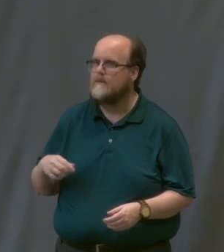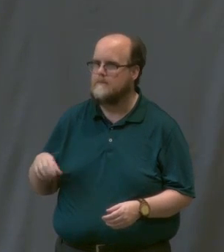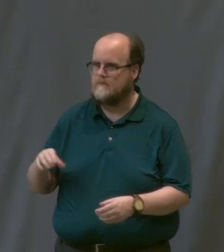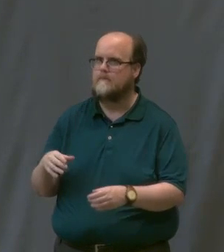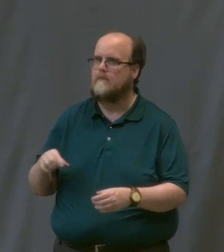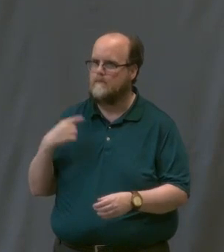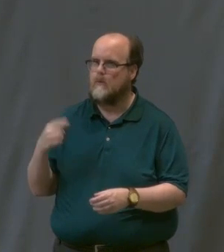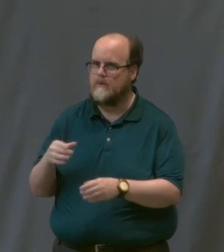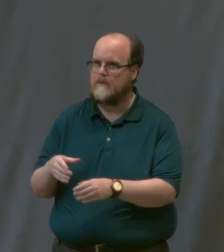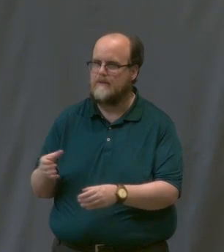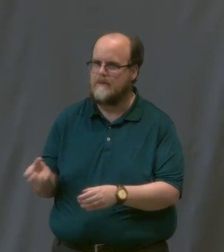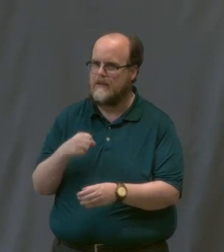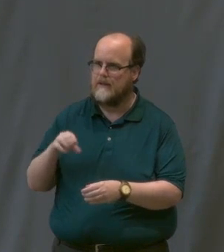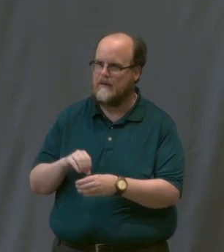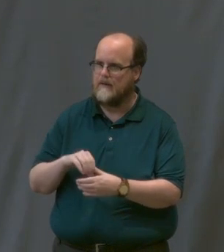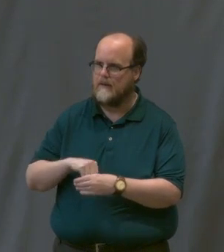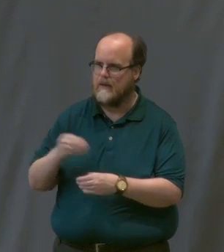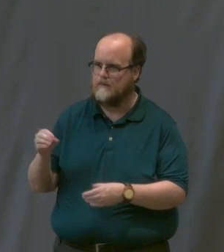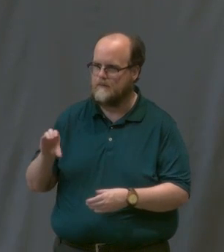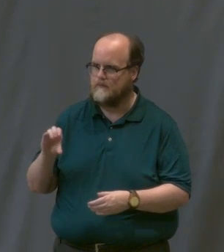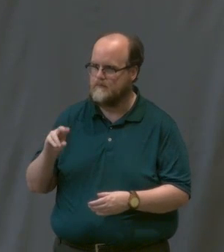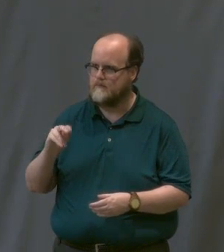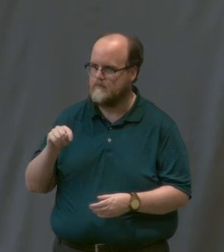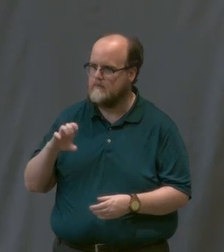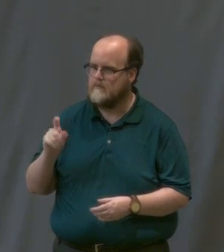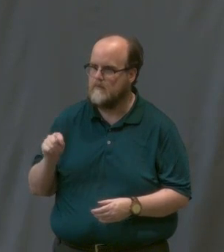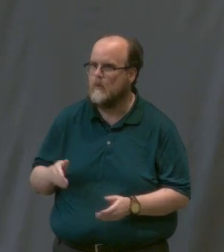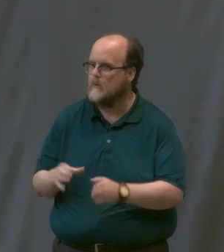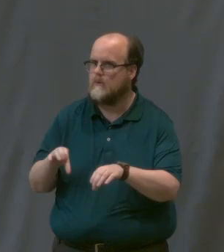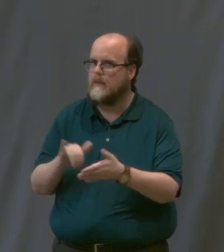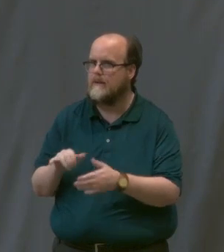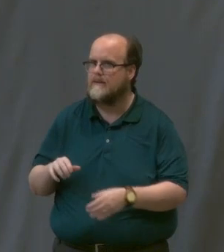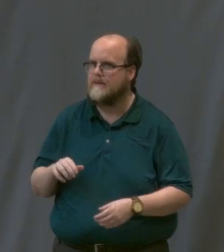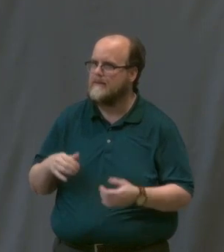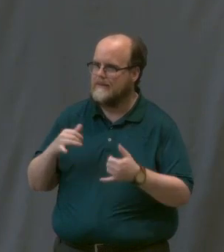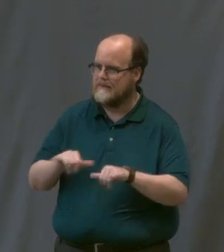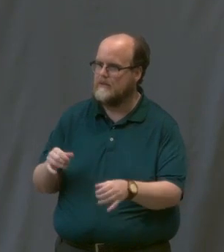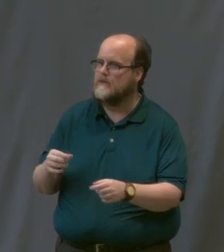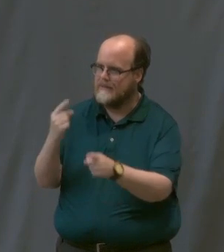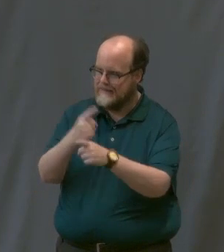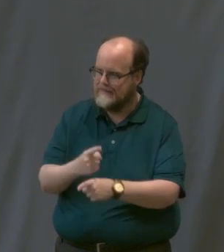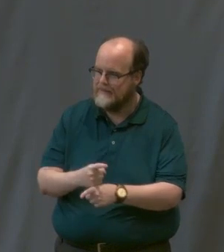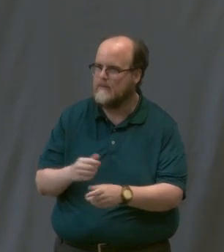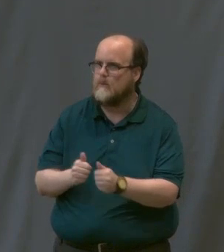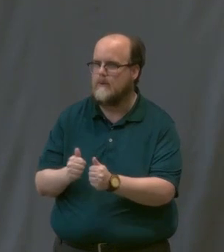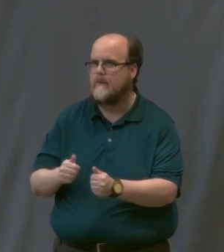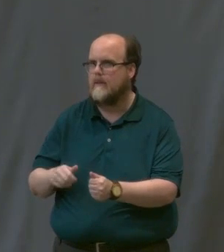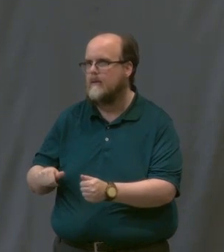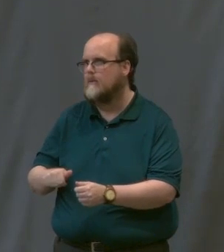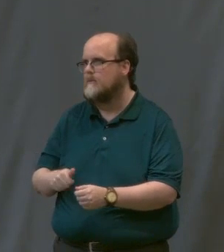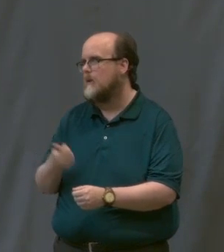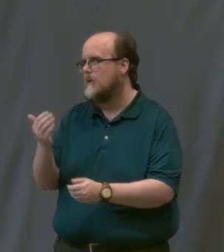take out of context. And even though the way we take it out of context is still consistent with the rest of the